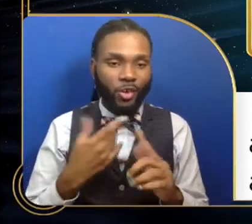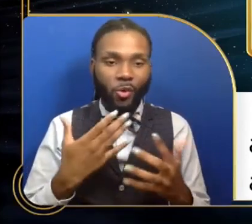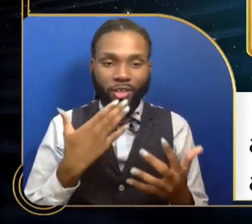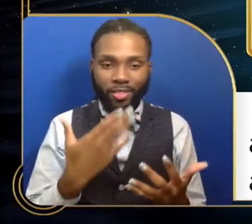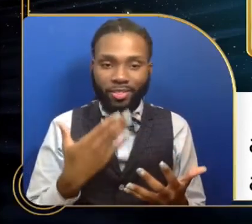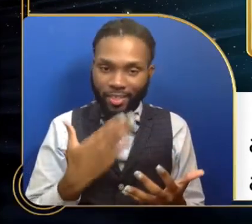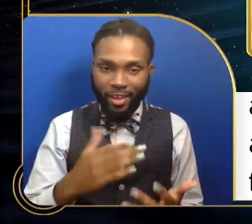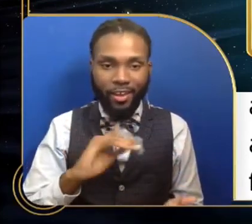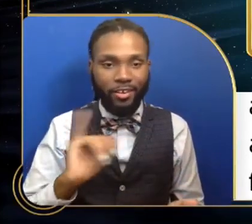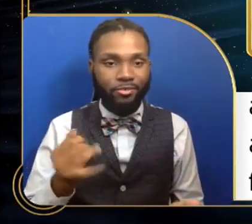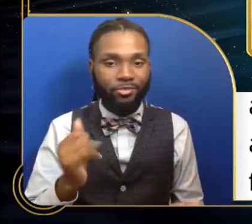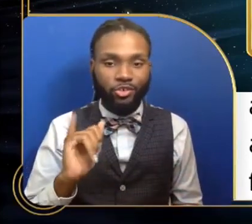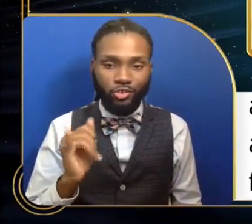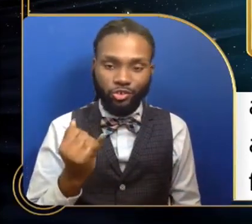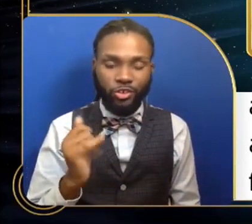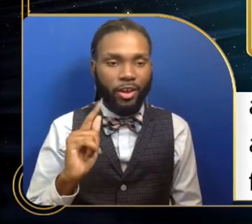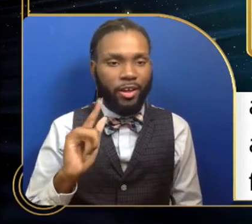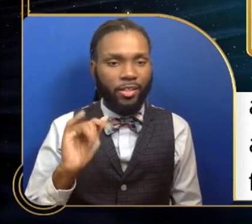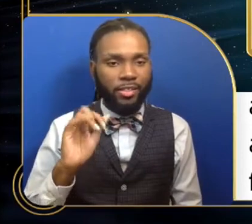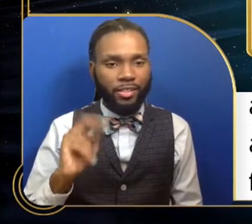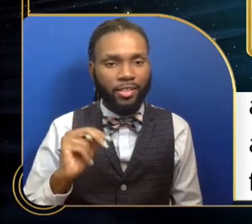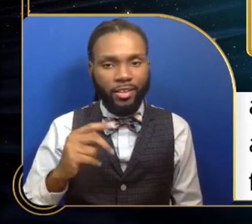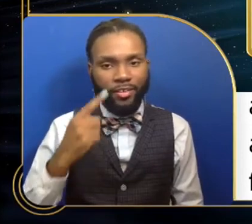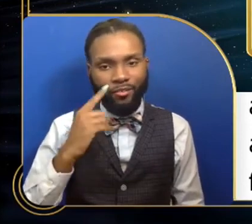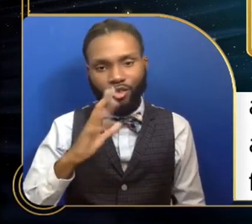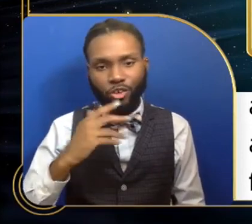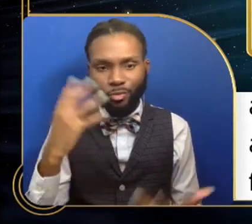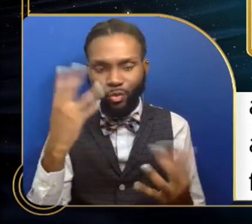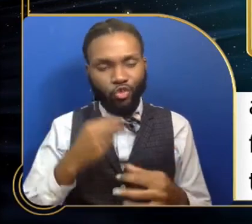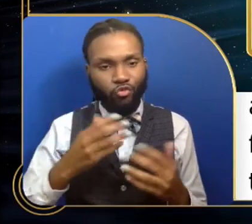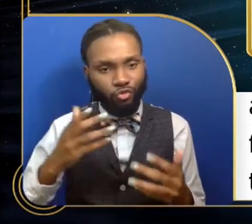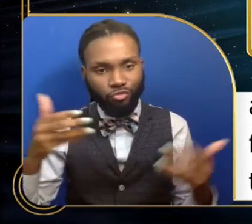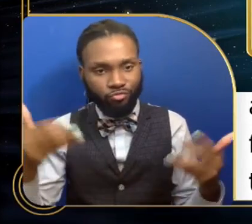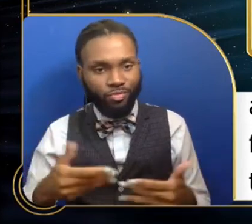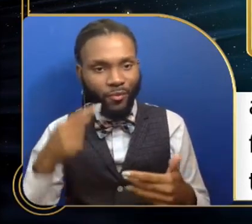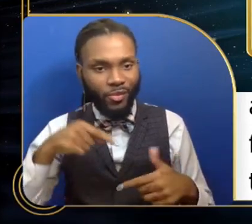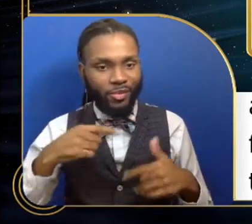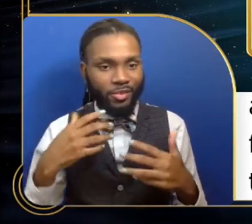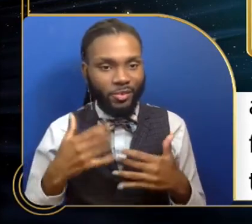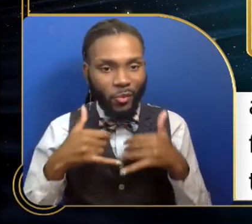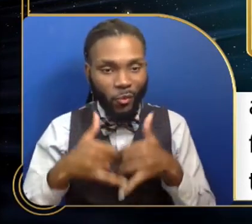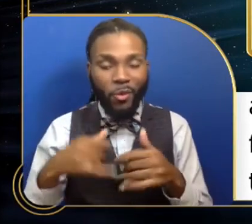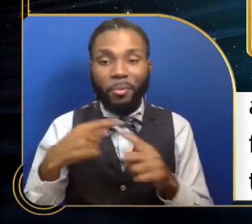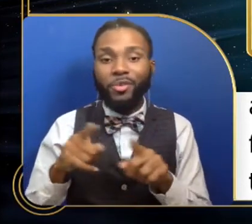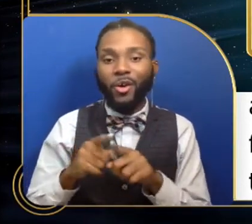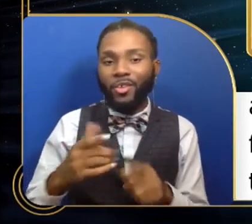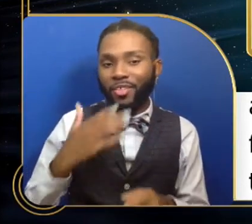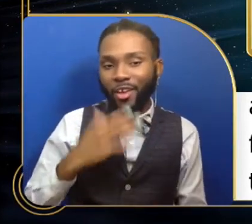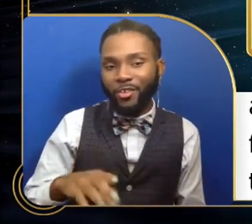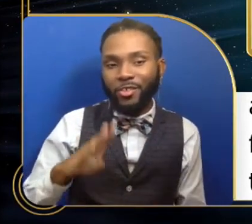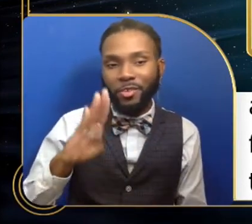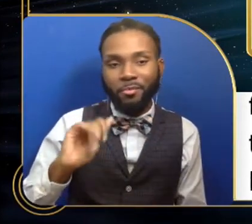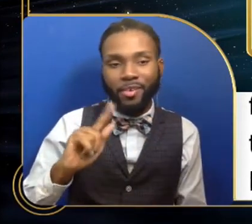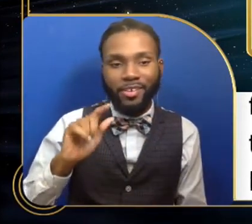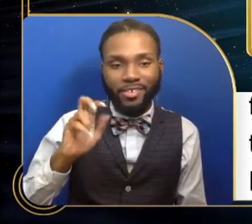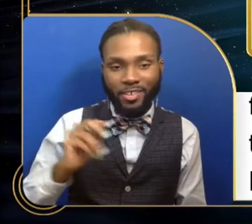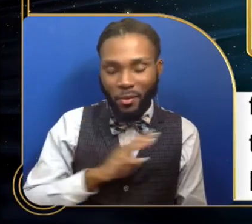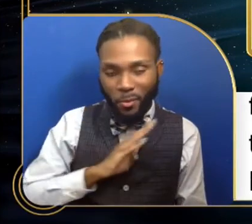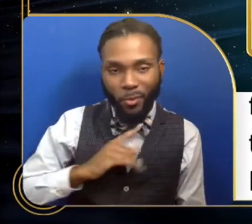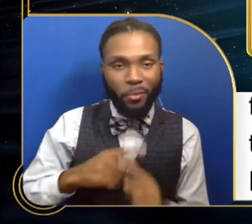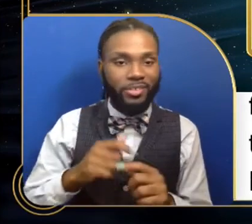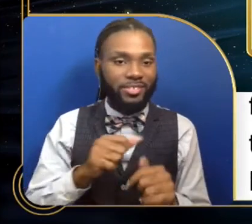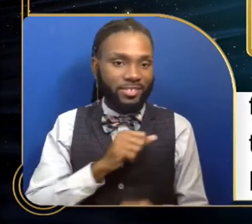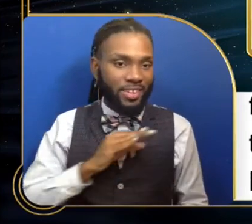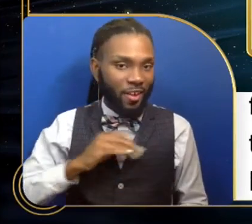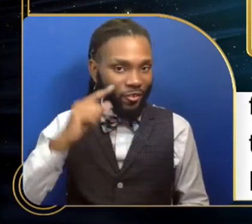beautiful introduction and presentation of this award. Also, a huge thank you to the Bazelon board and staff for this, as well as my